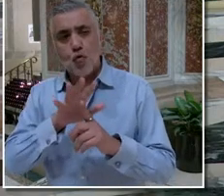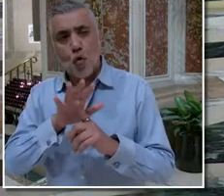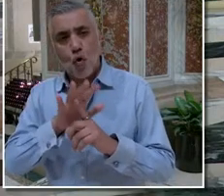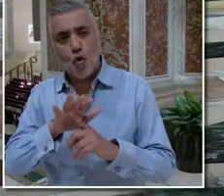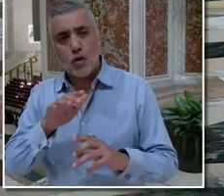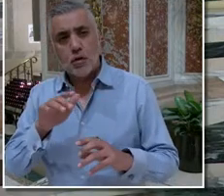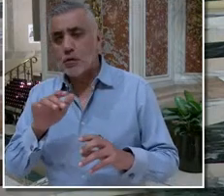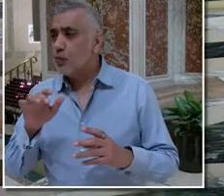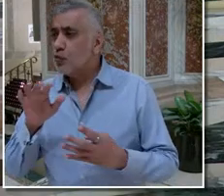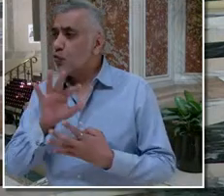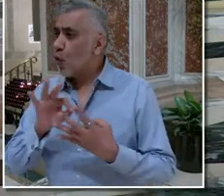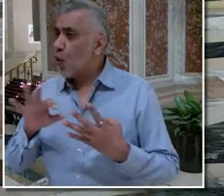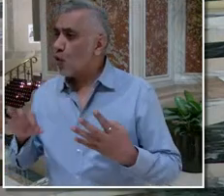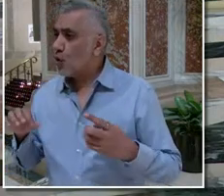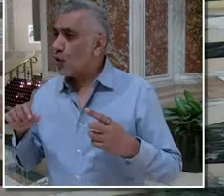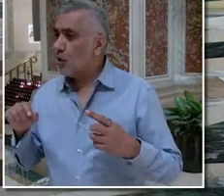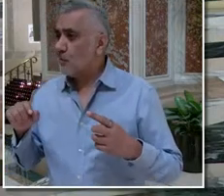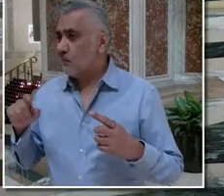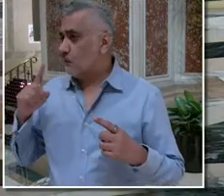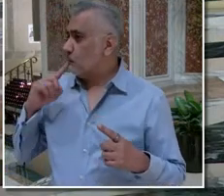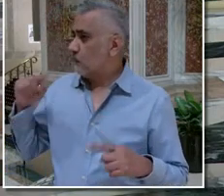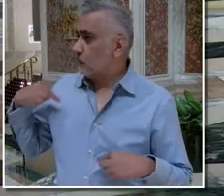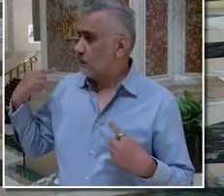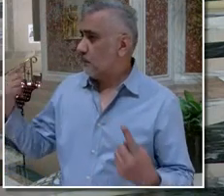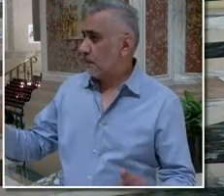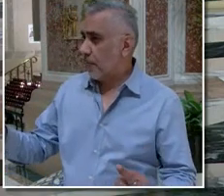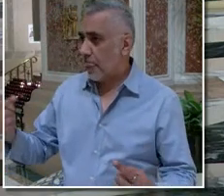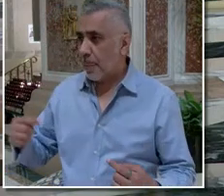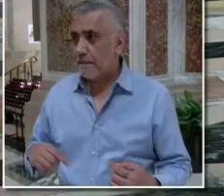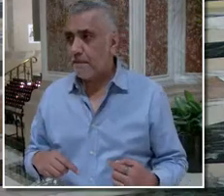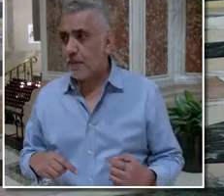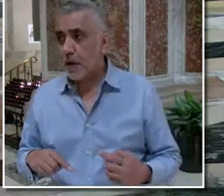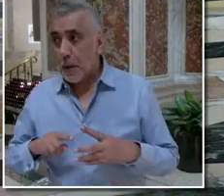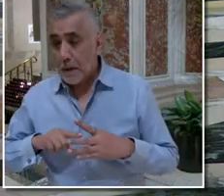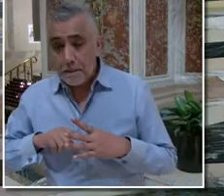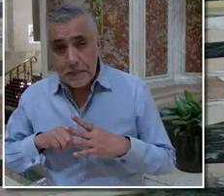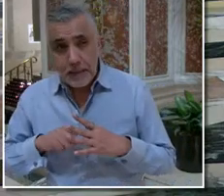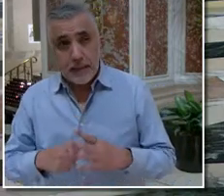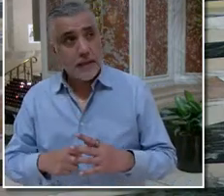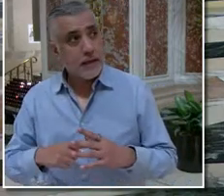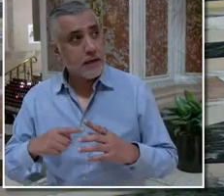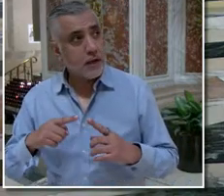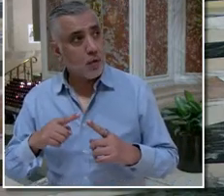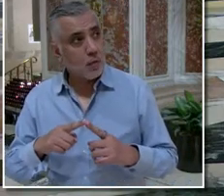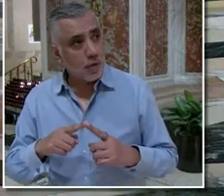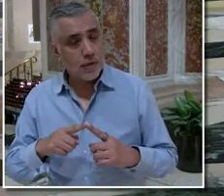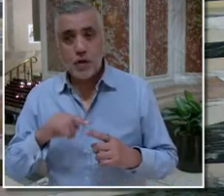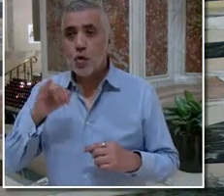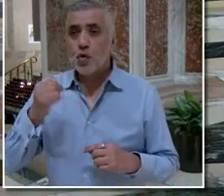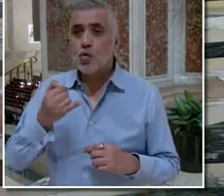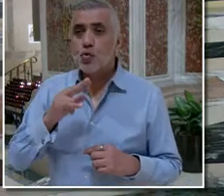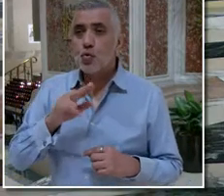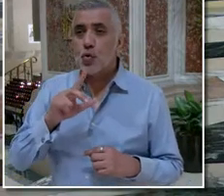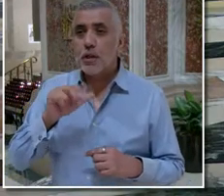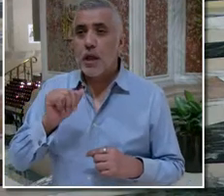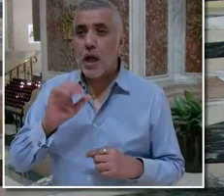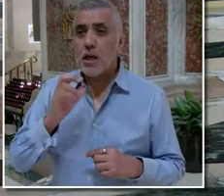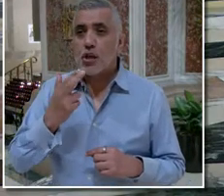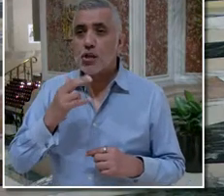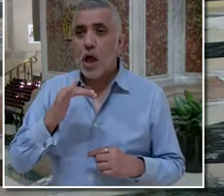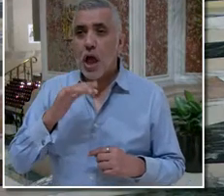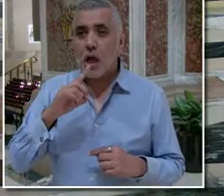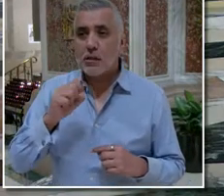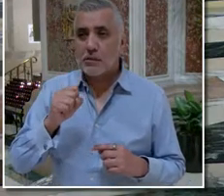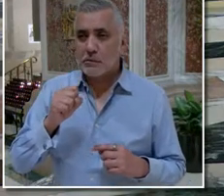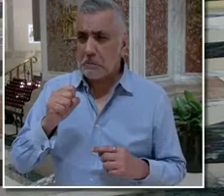choice during the recent past, beginning perhaps with Julia Child's only a